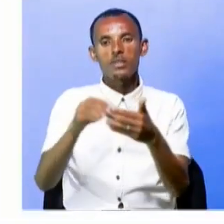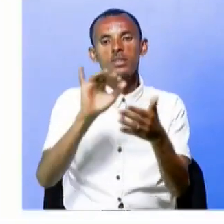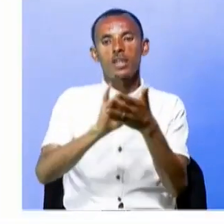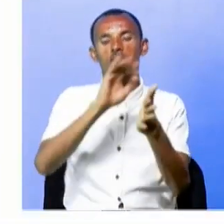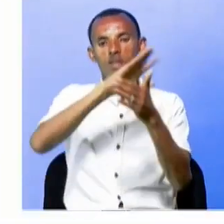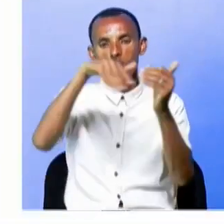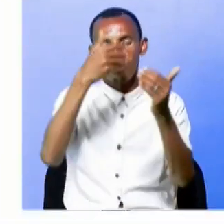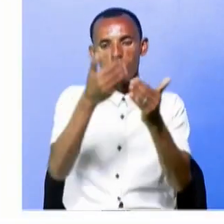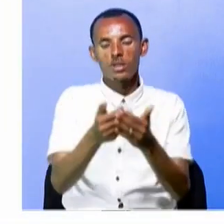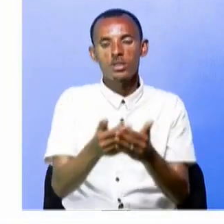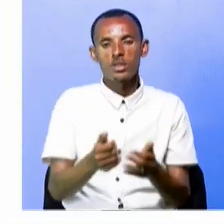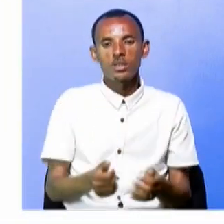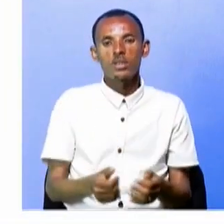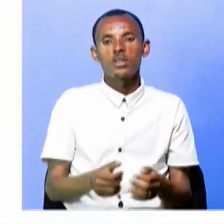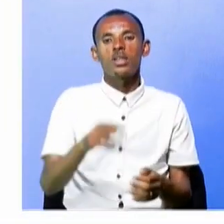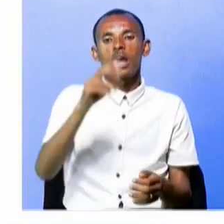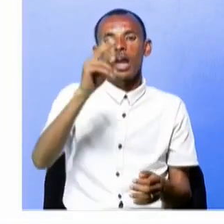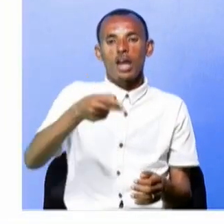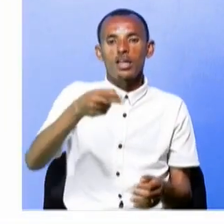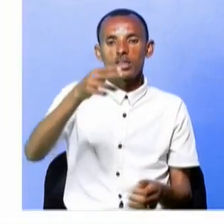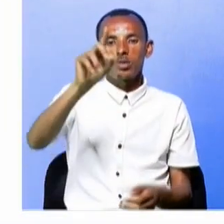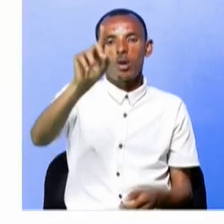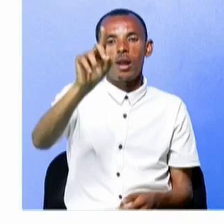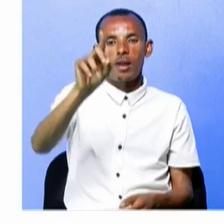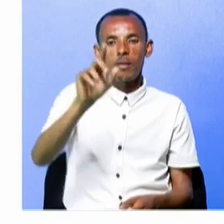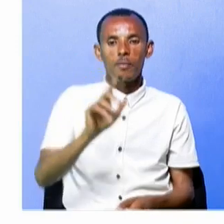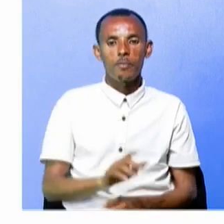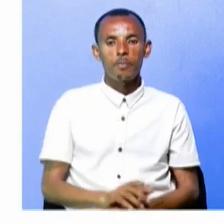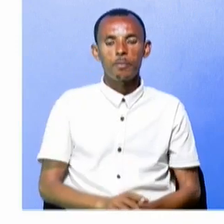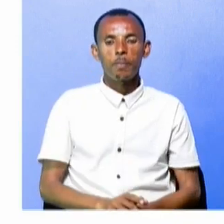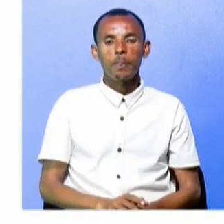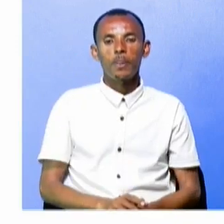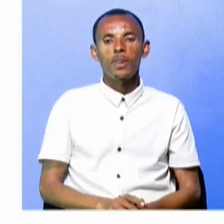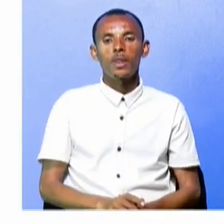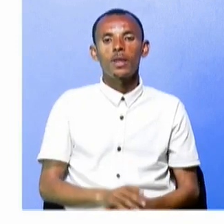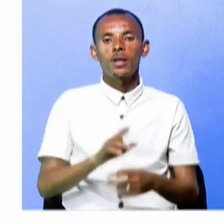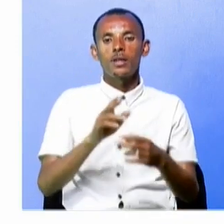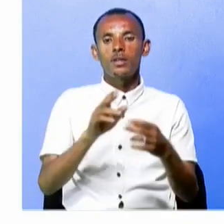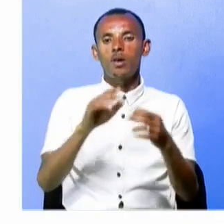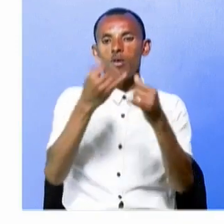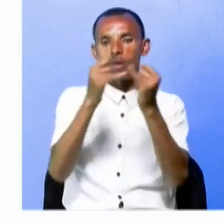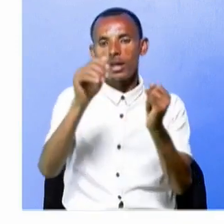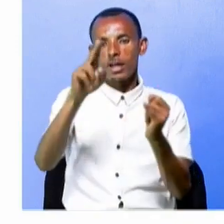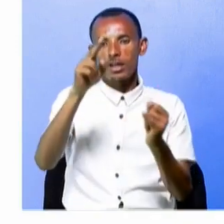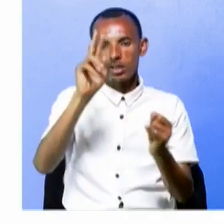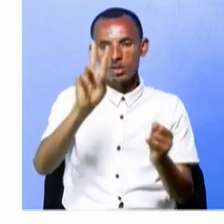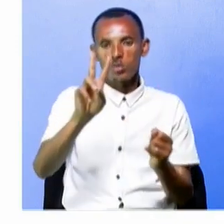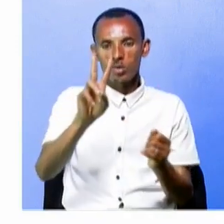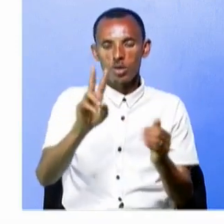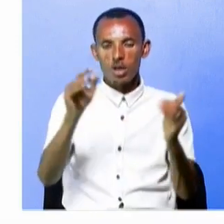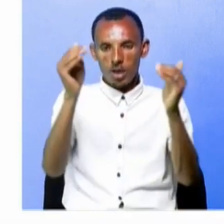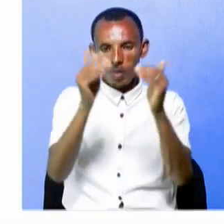conclusion, H1 by H2 is the same as P1 by